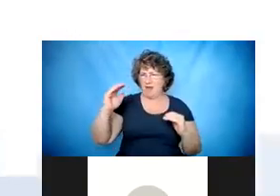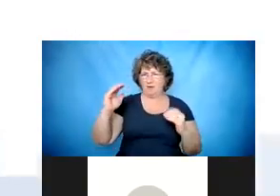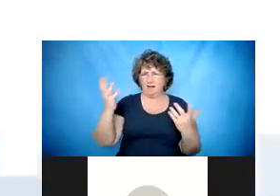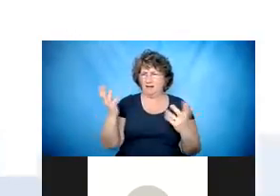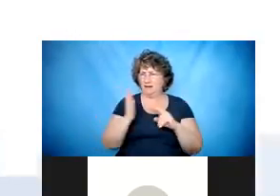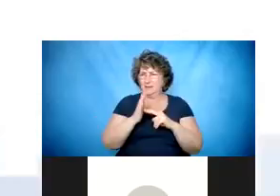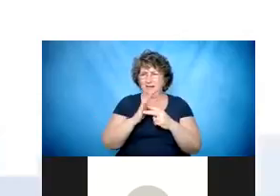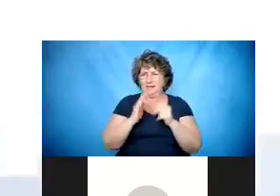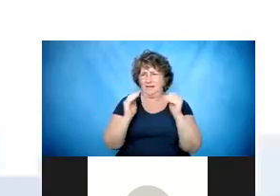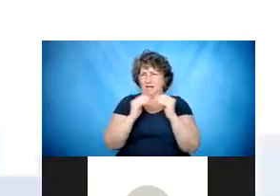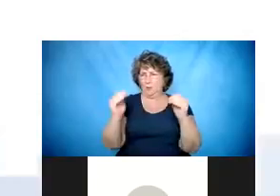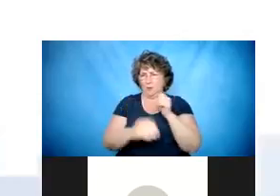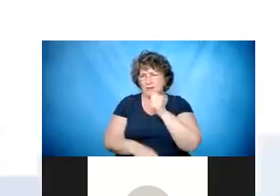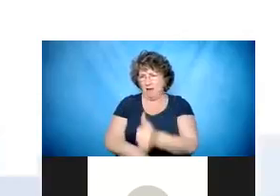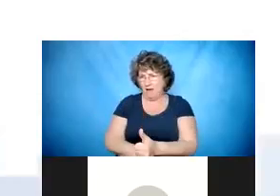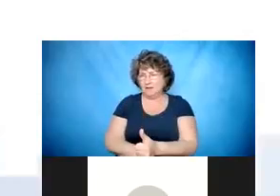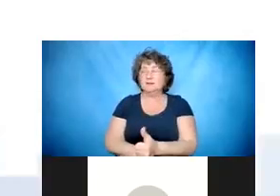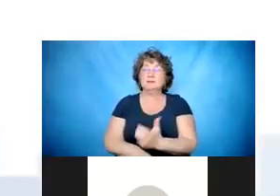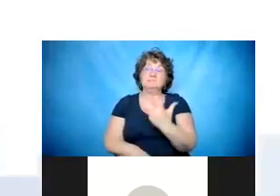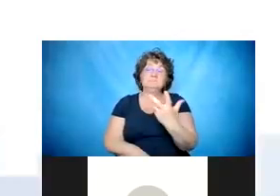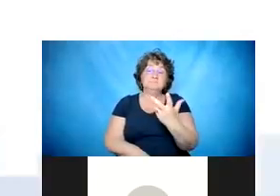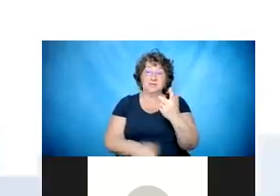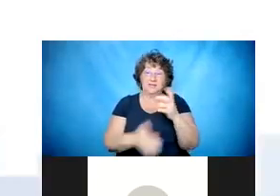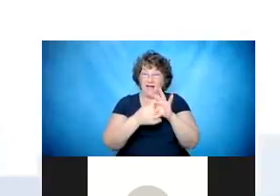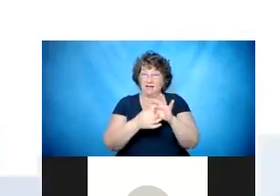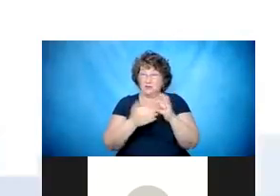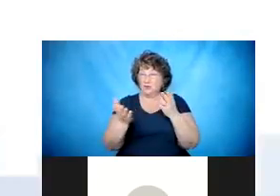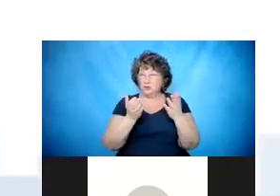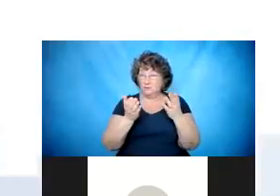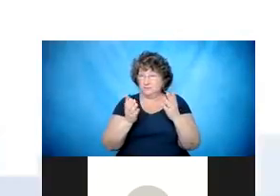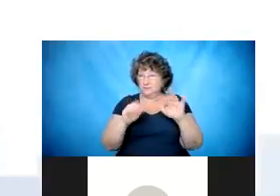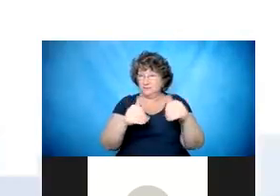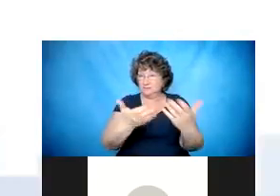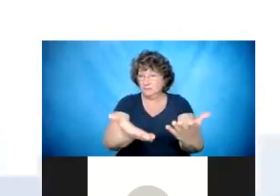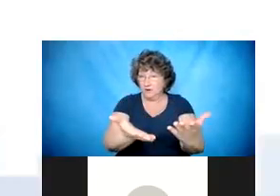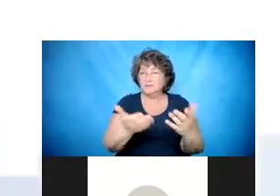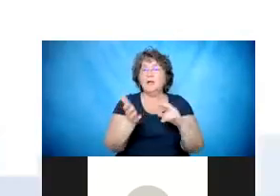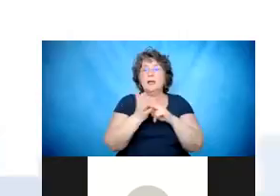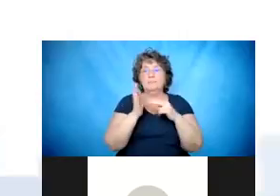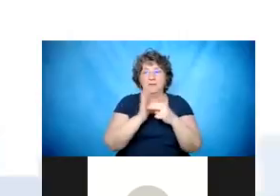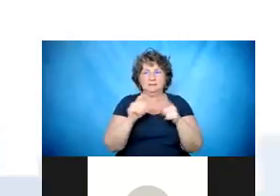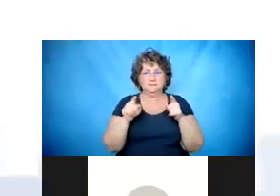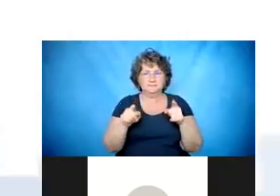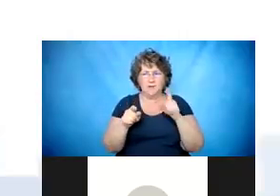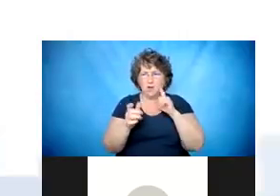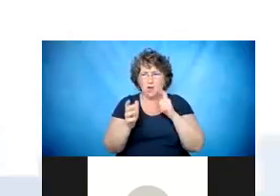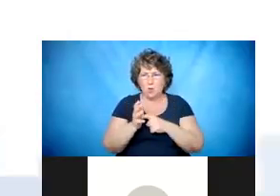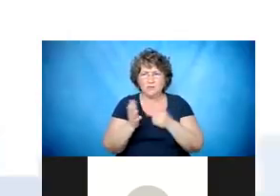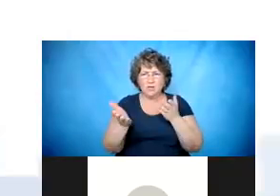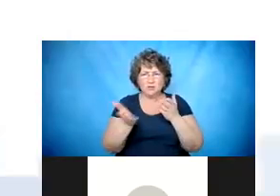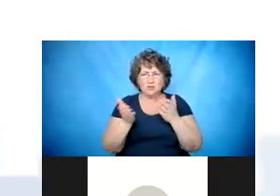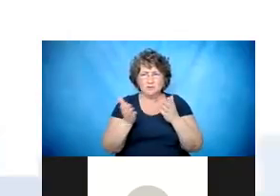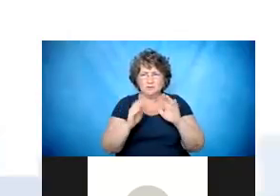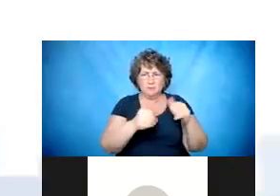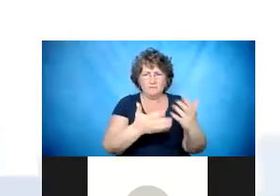And so it really refers to any differences in quality of services that is not due to differences in needs